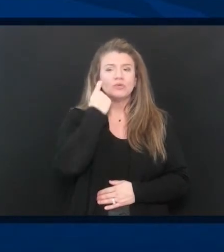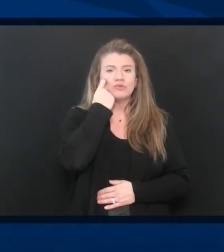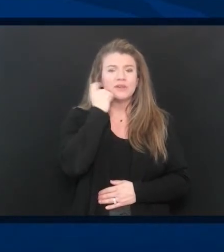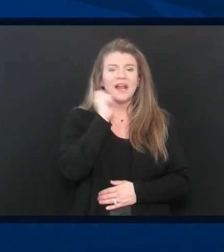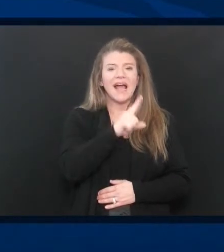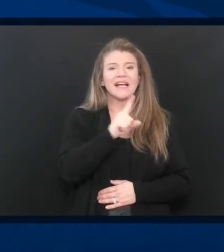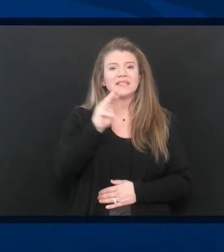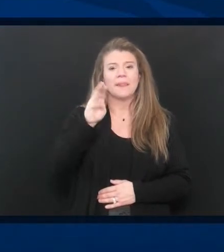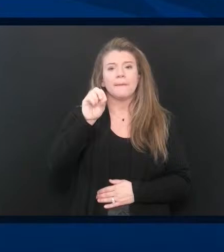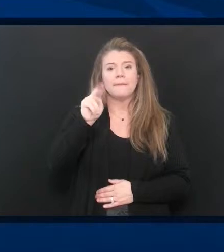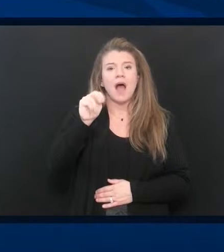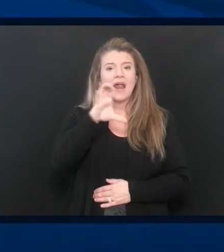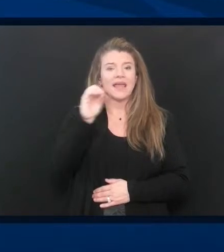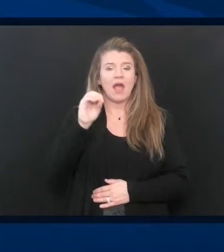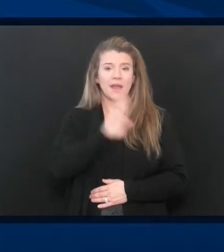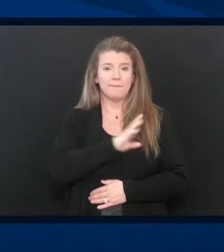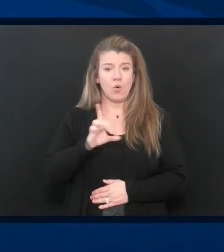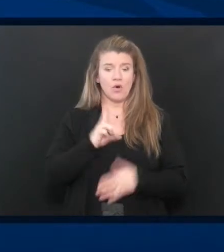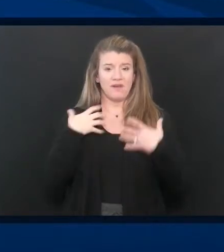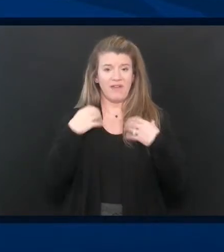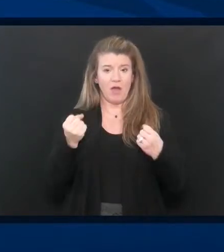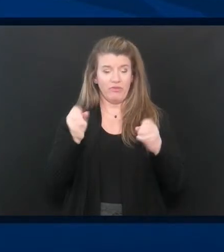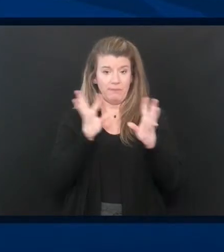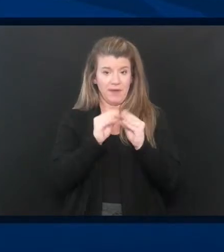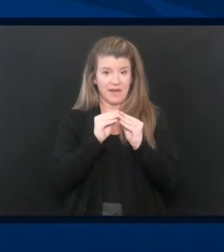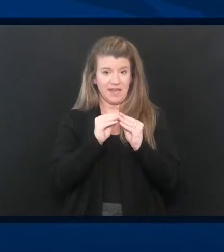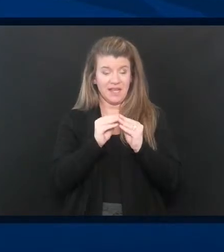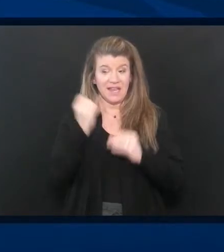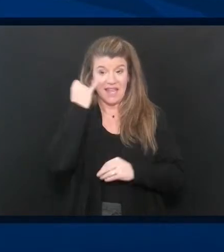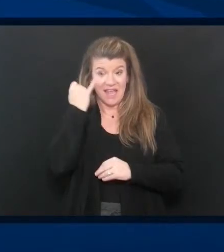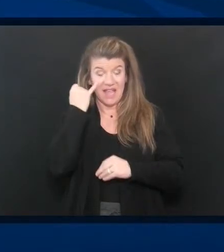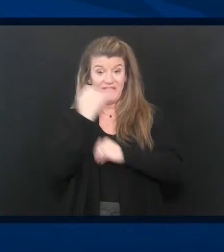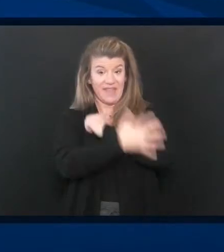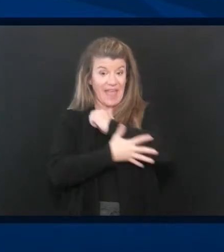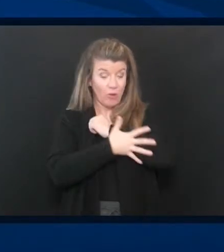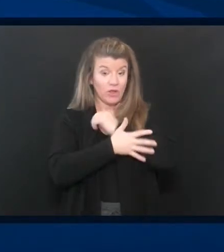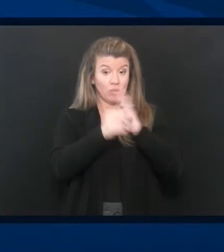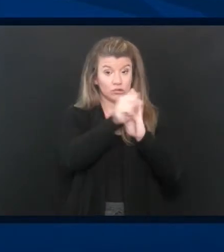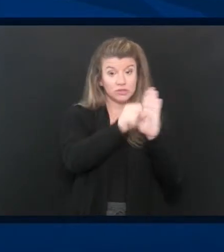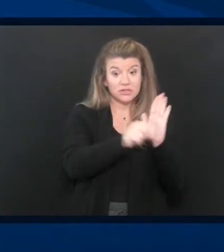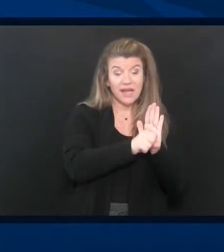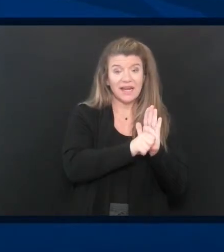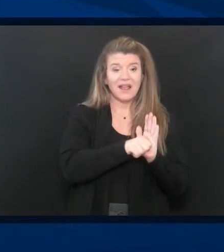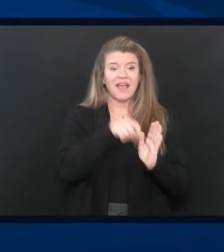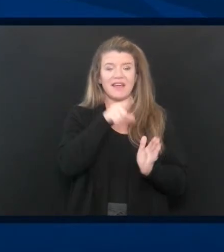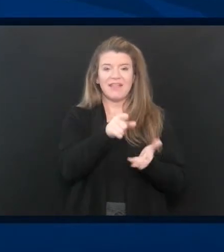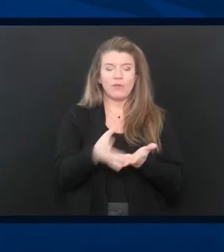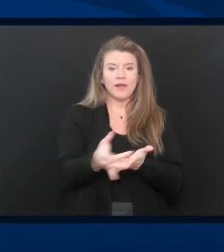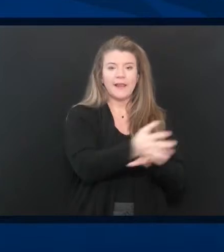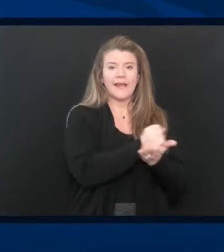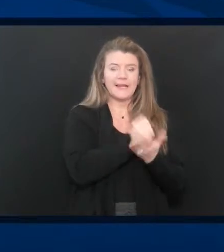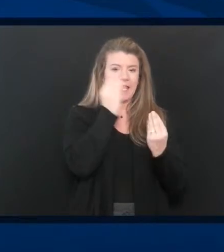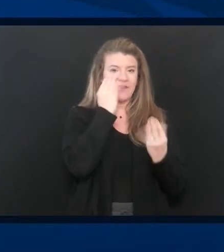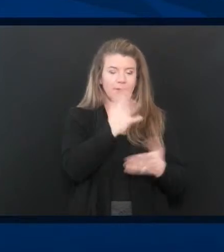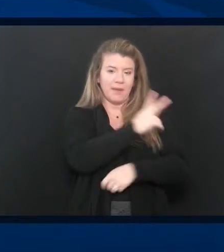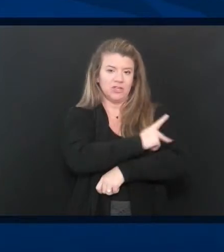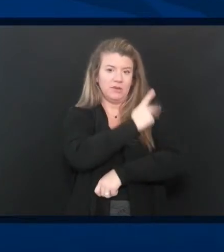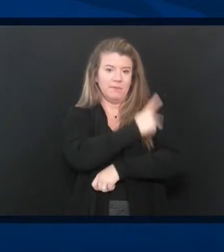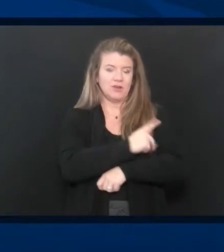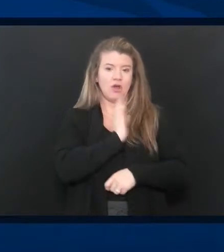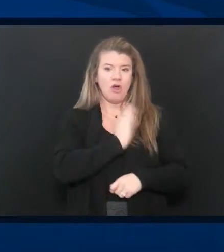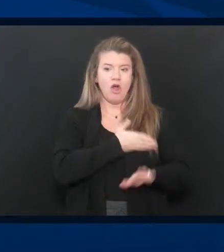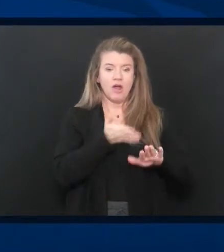County Board of Health meeting about whether or not the county or the state were compiling patient data on our COVID-related deaths